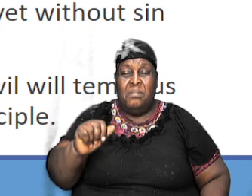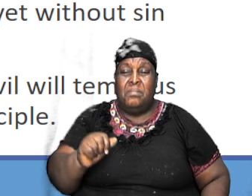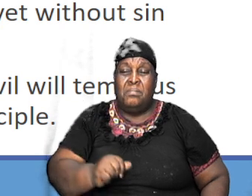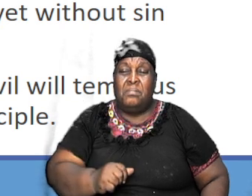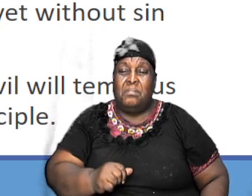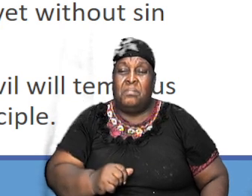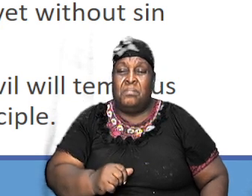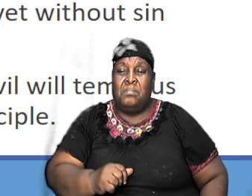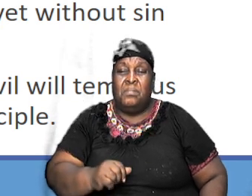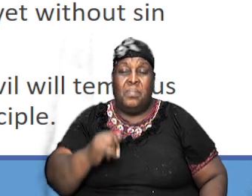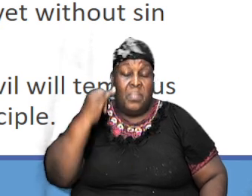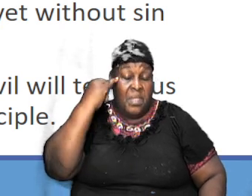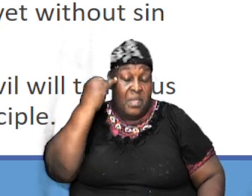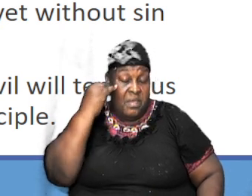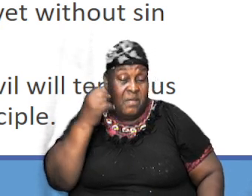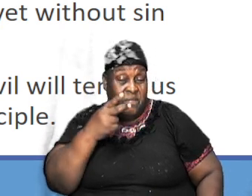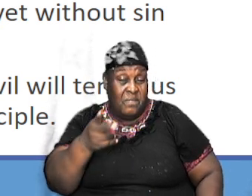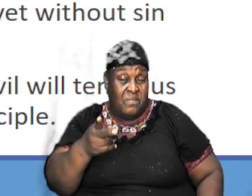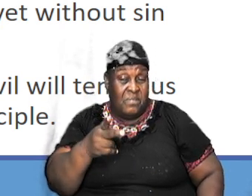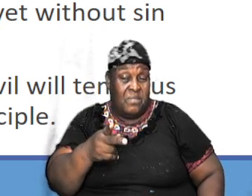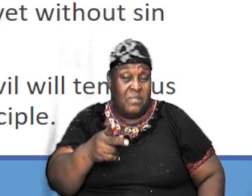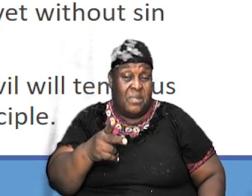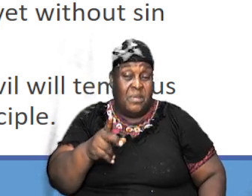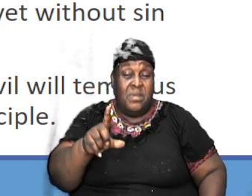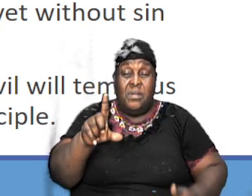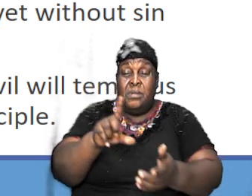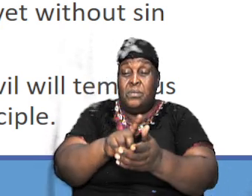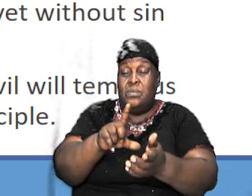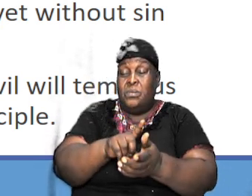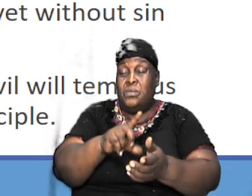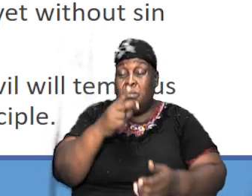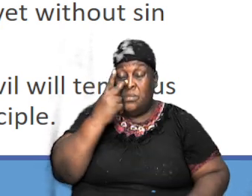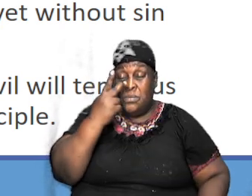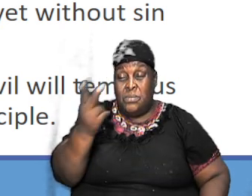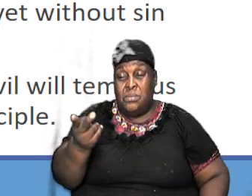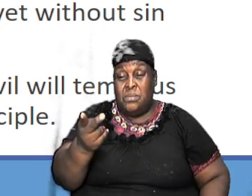And if you look also in Luke 2 verse